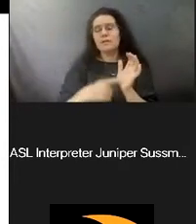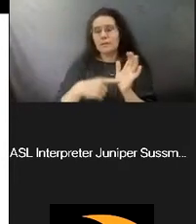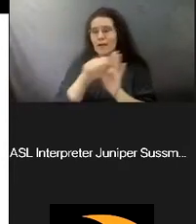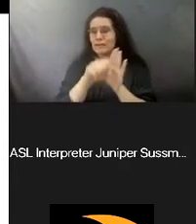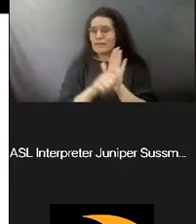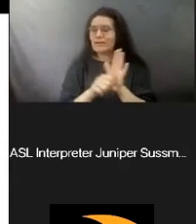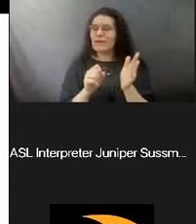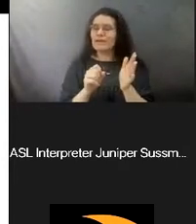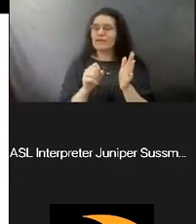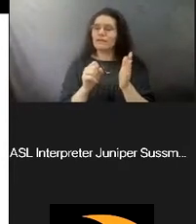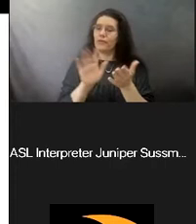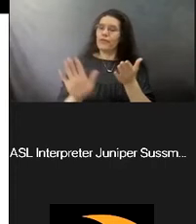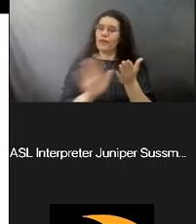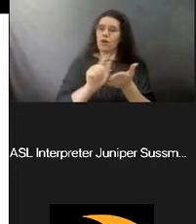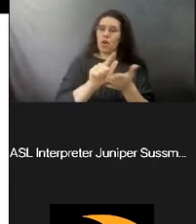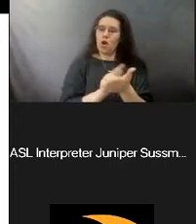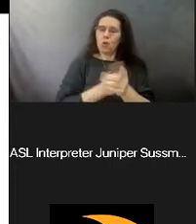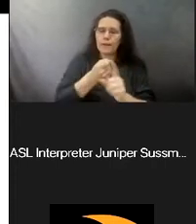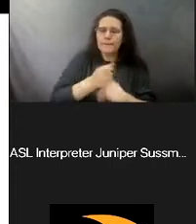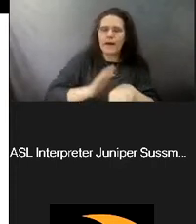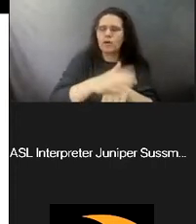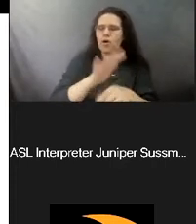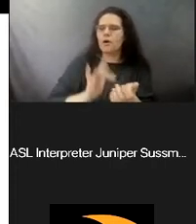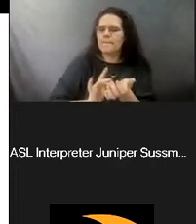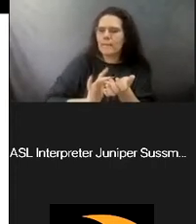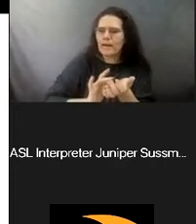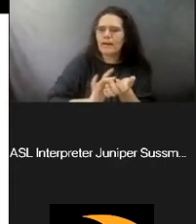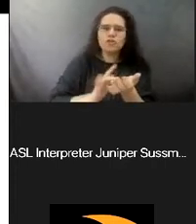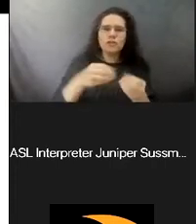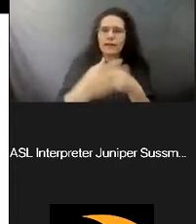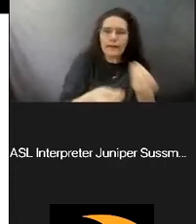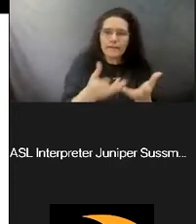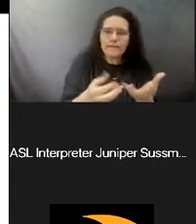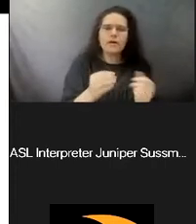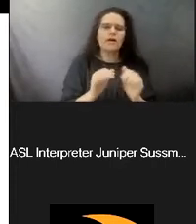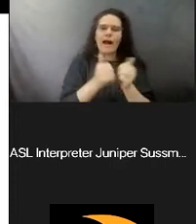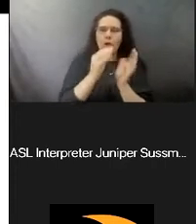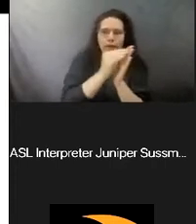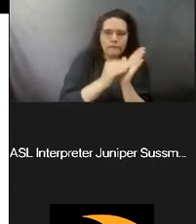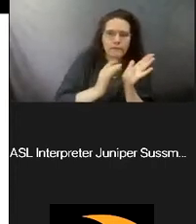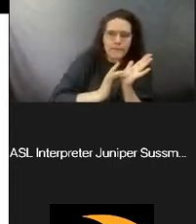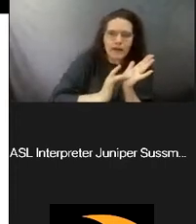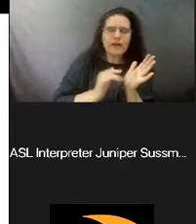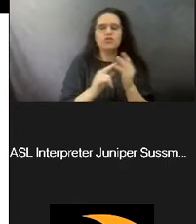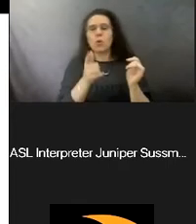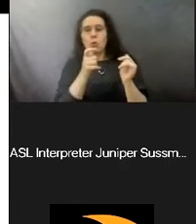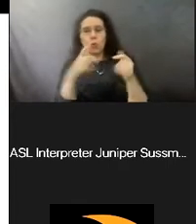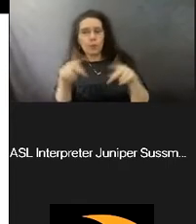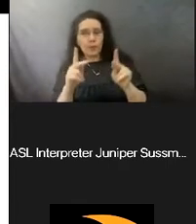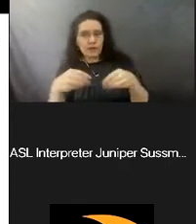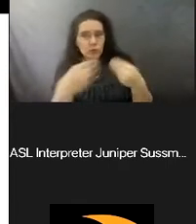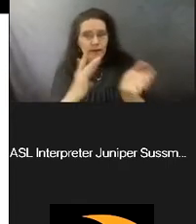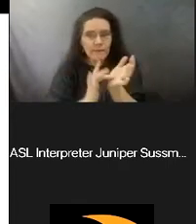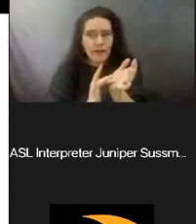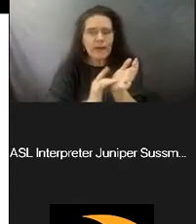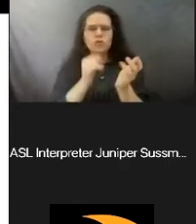or stored, how it's actually administered, the recording of the administration of that medication, who supervises the administration of